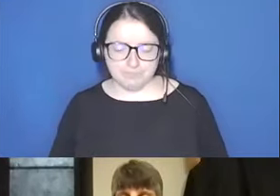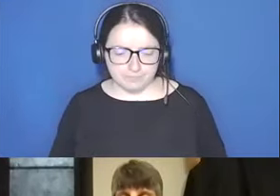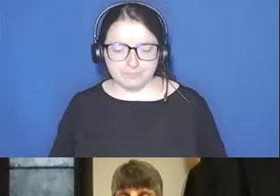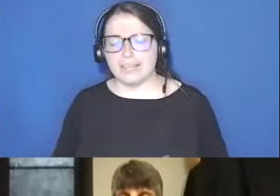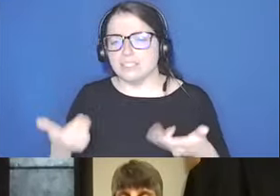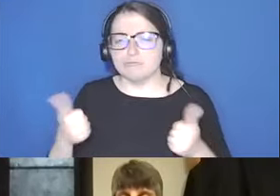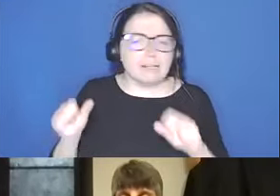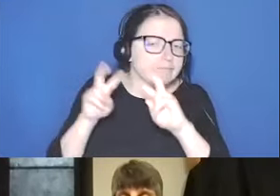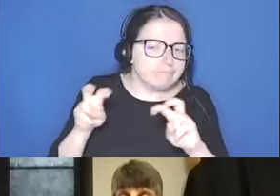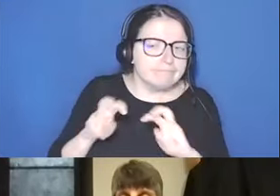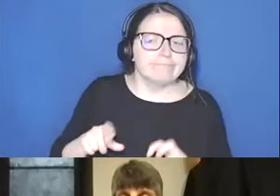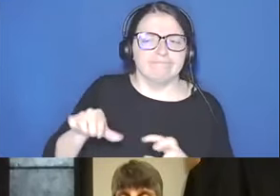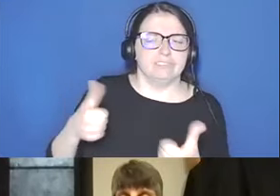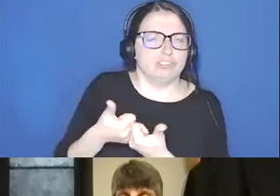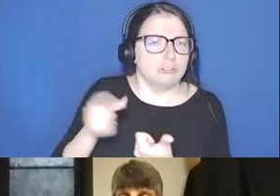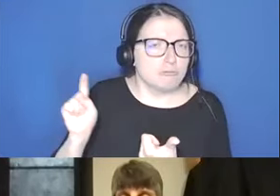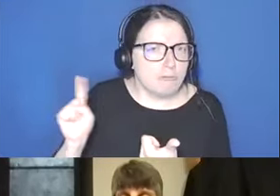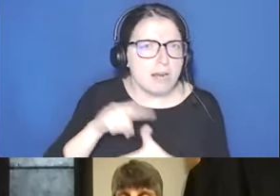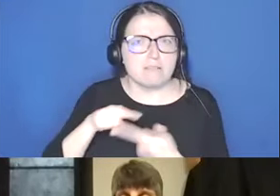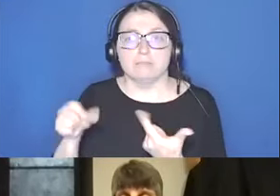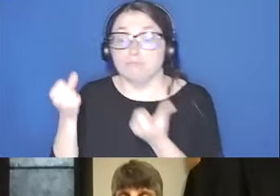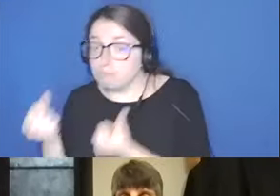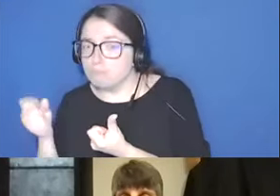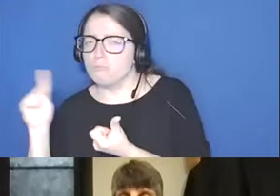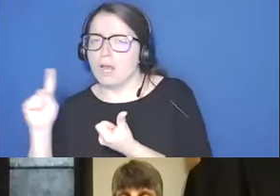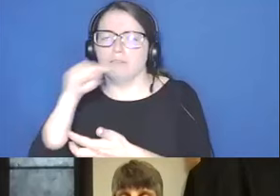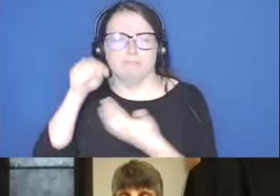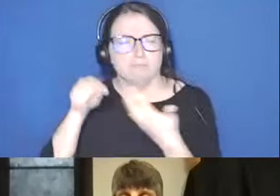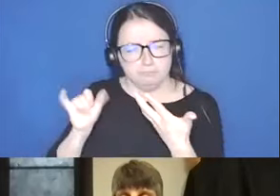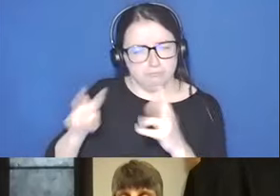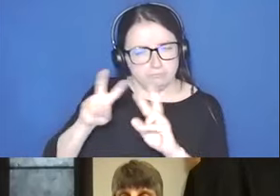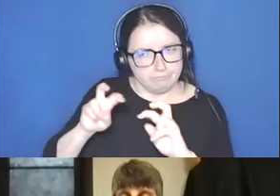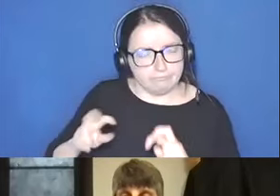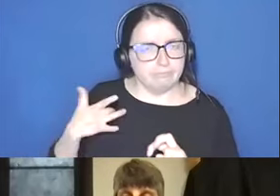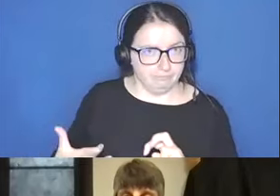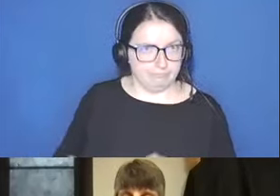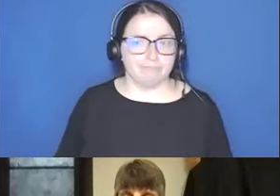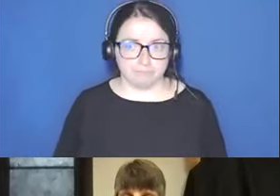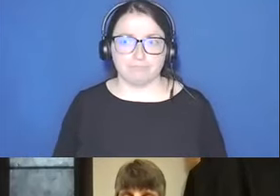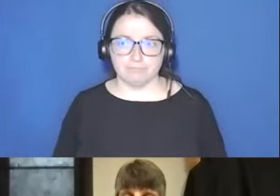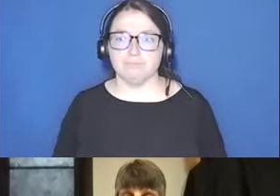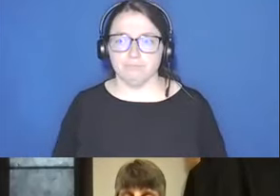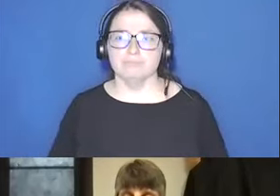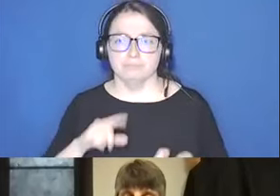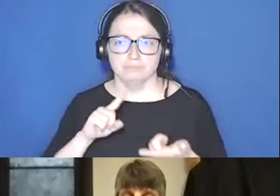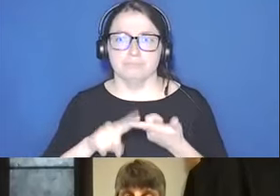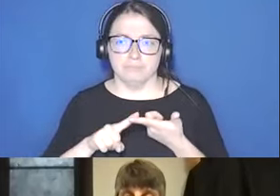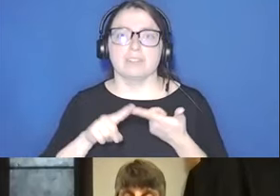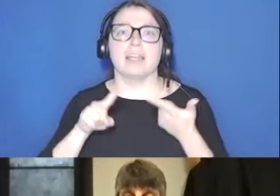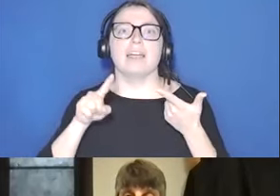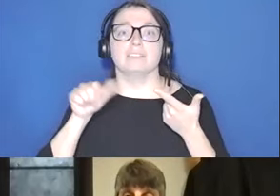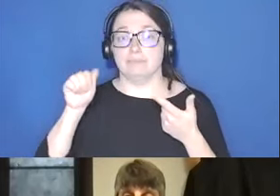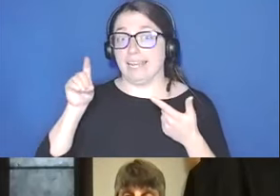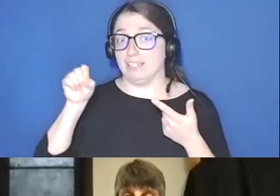child is having challenges and where their strengths are as well. And then based off of that ADOS, we